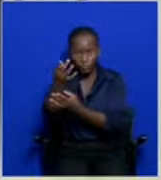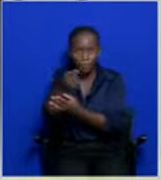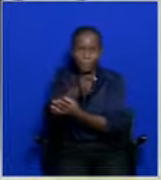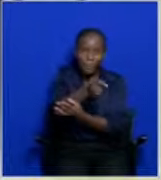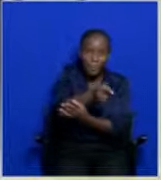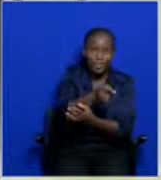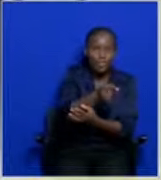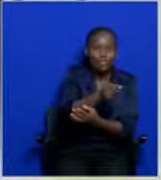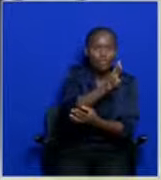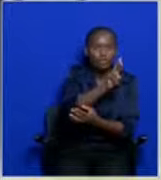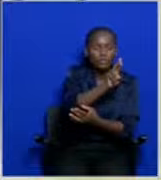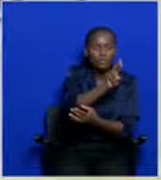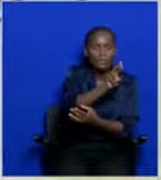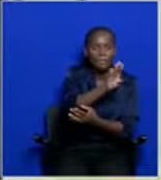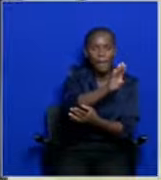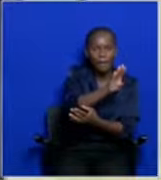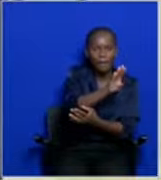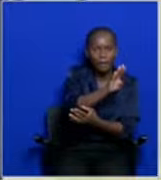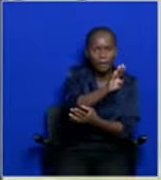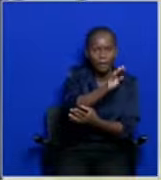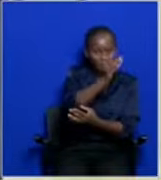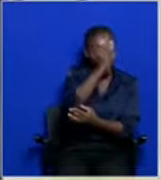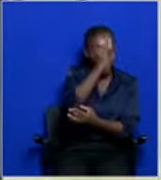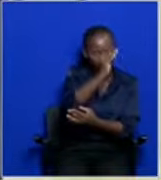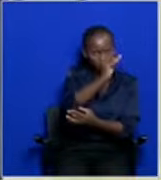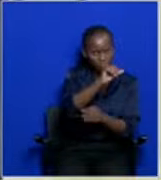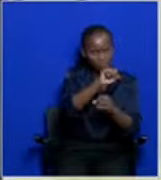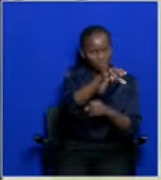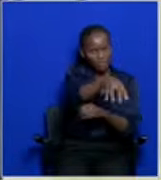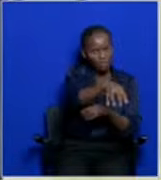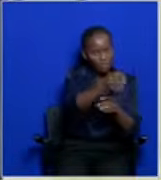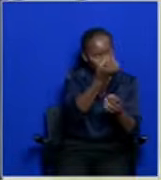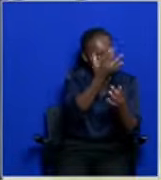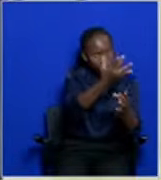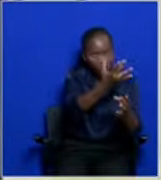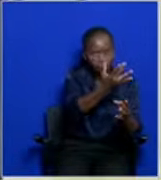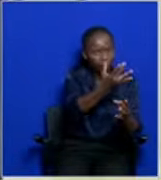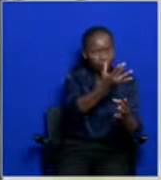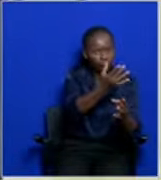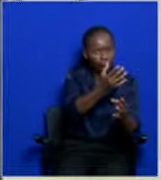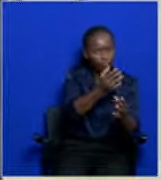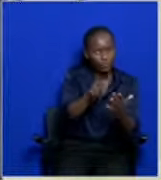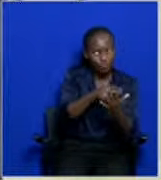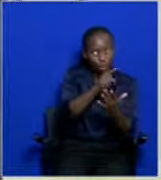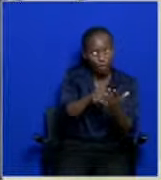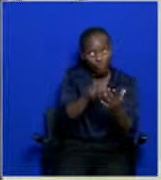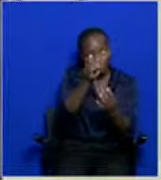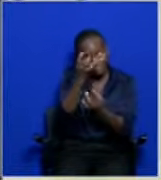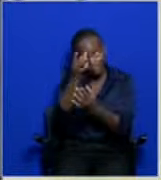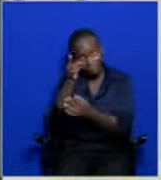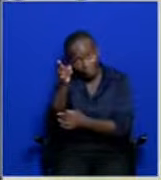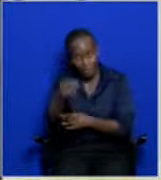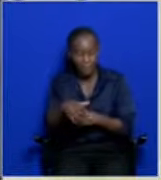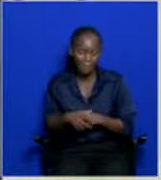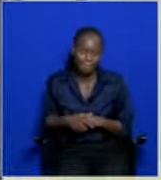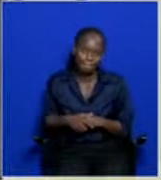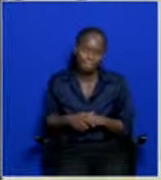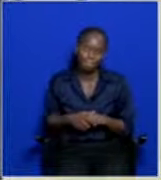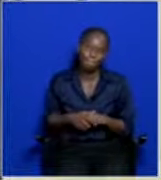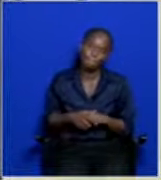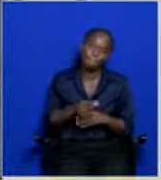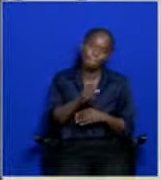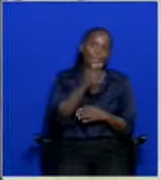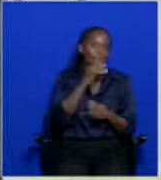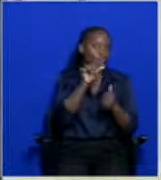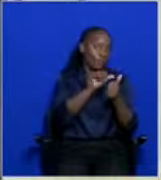we go then back, you remember we started with a second statement. The first statement, starting